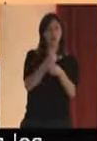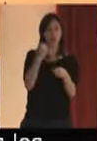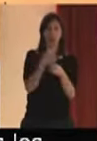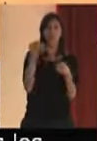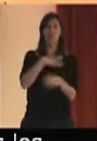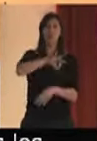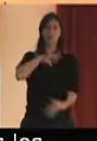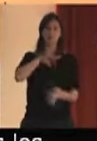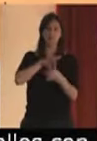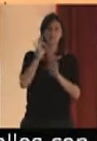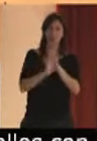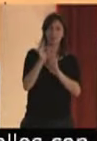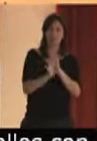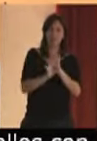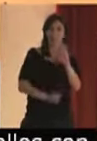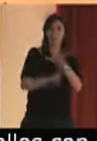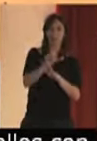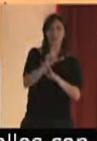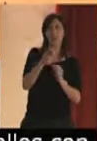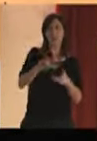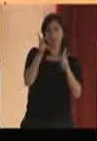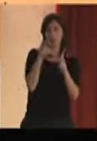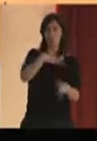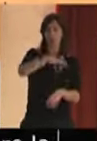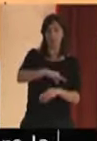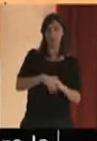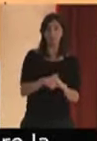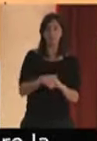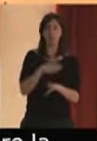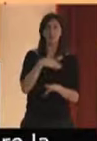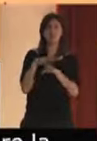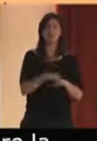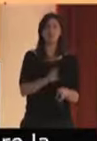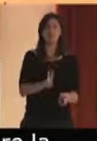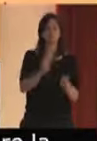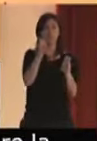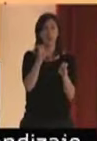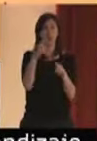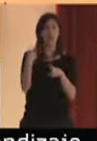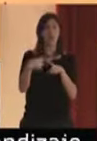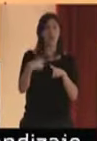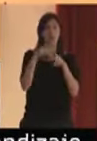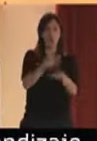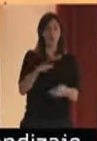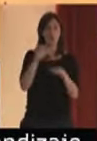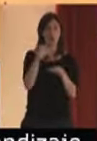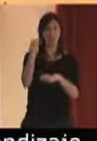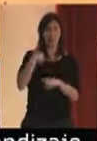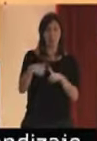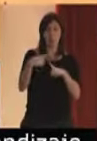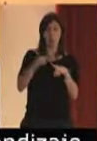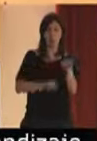do over free software. And regarding the availability of these learning